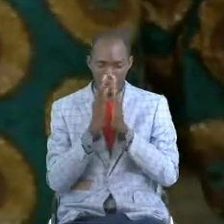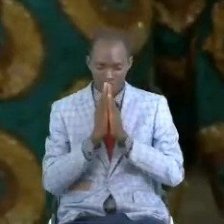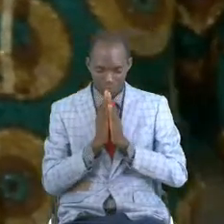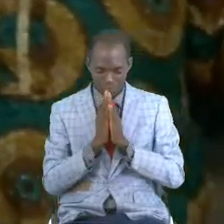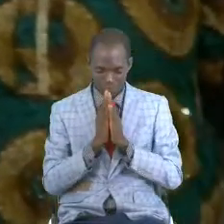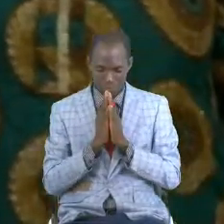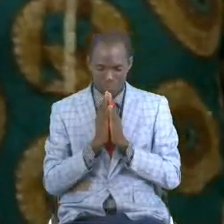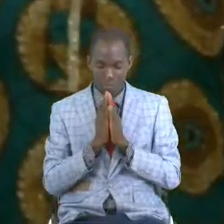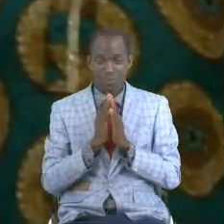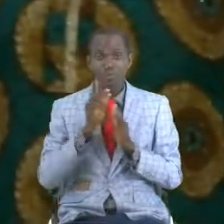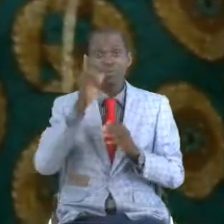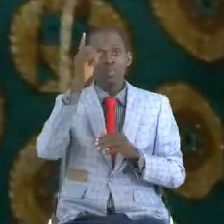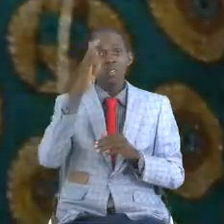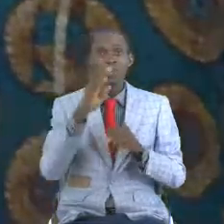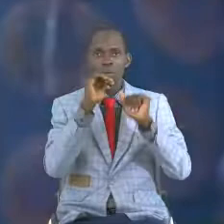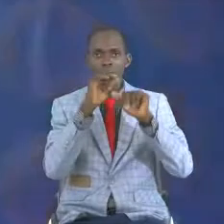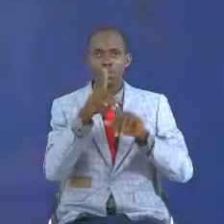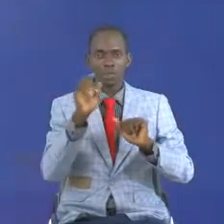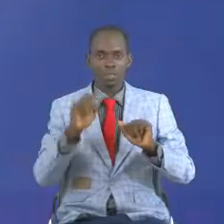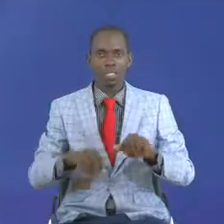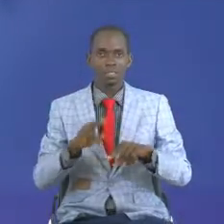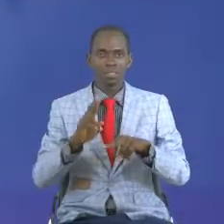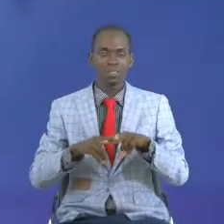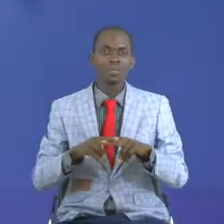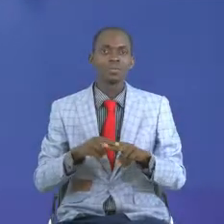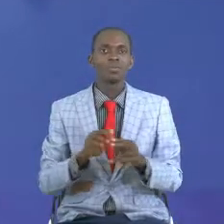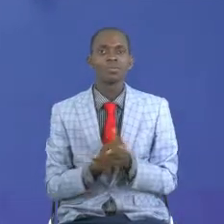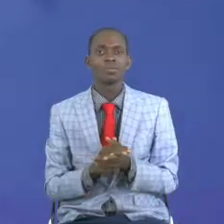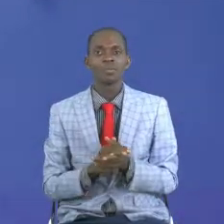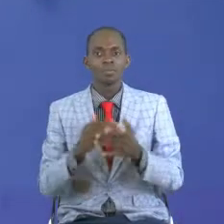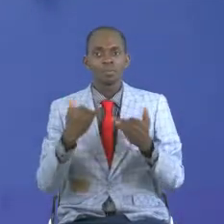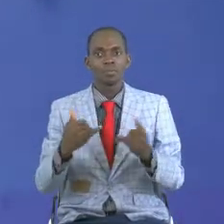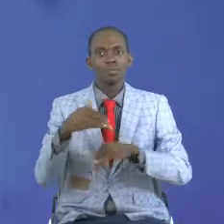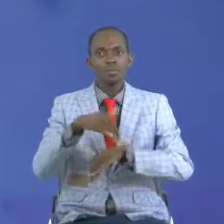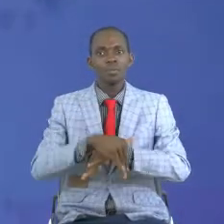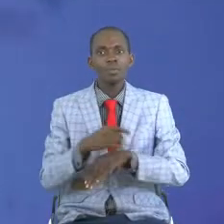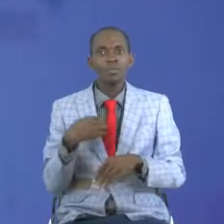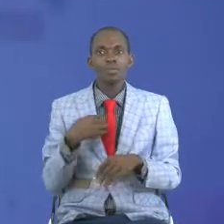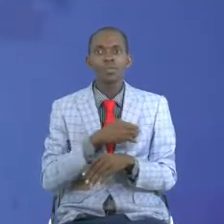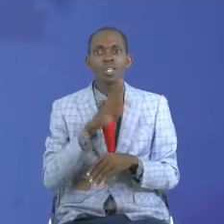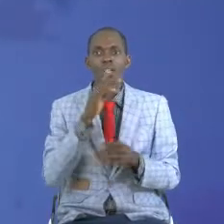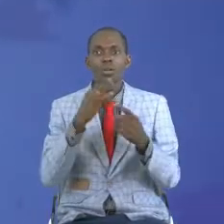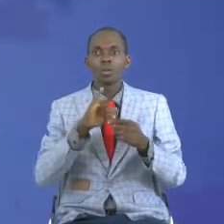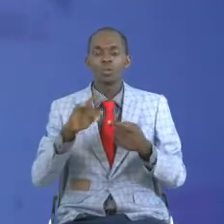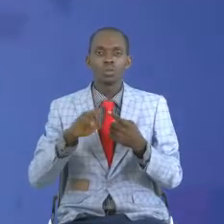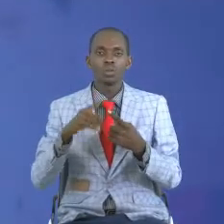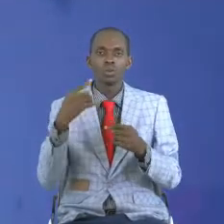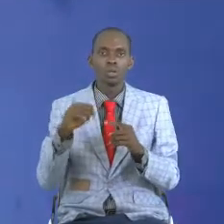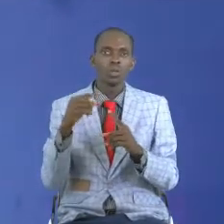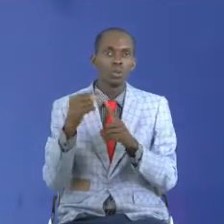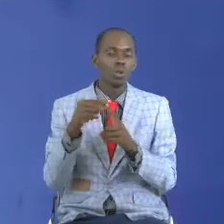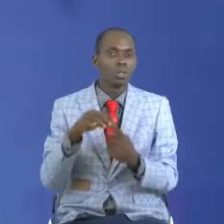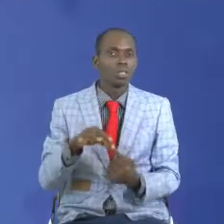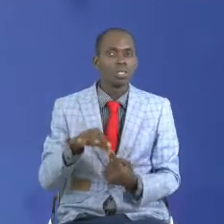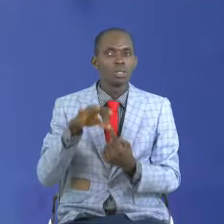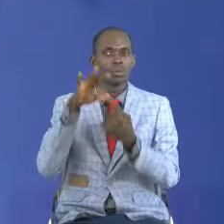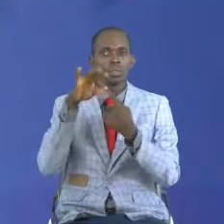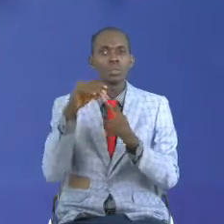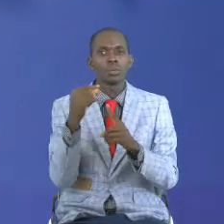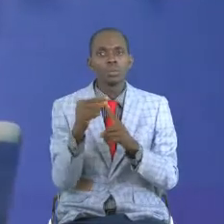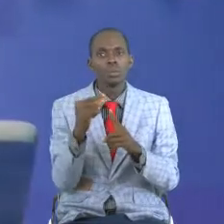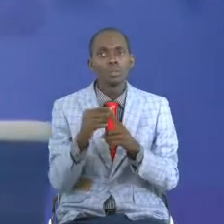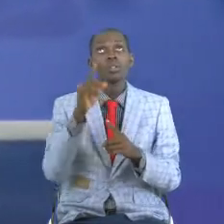God bless you. You can sit down tonight. We're coming to a message, special message,